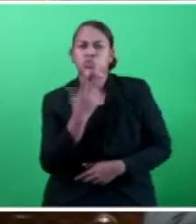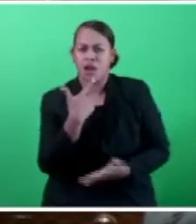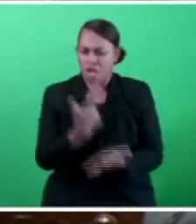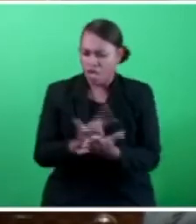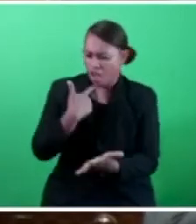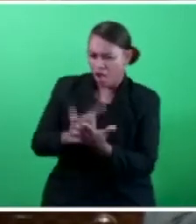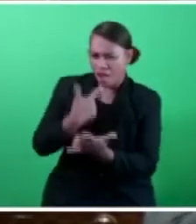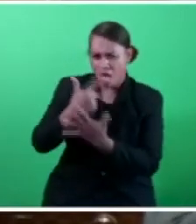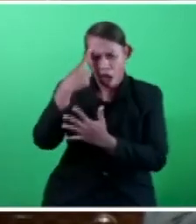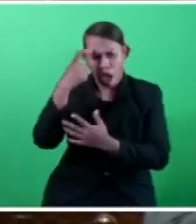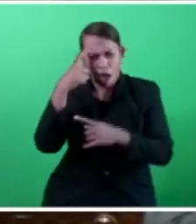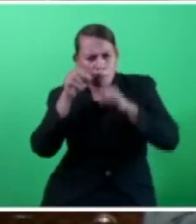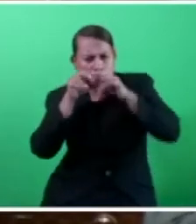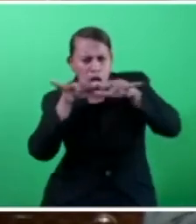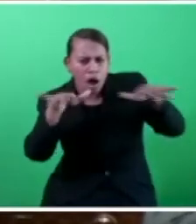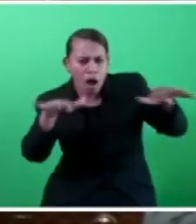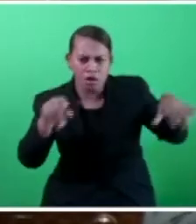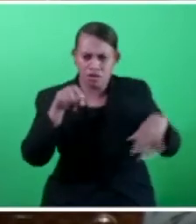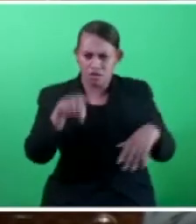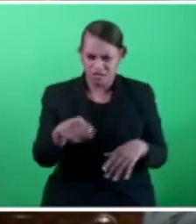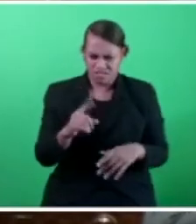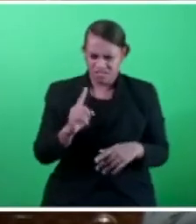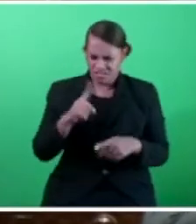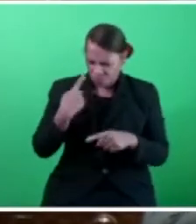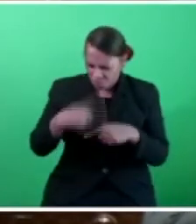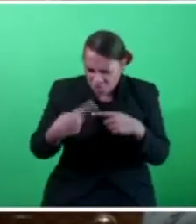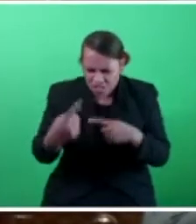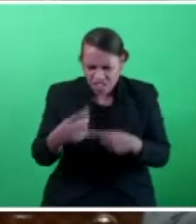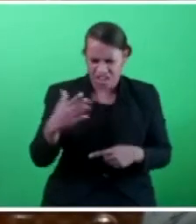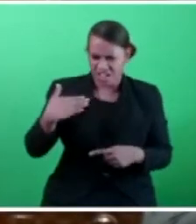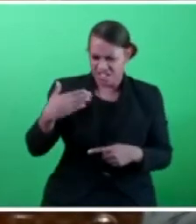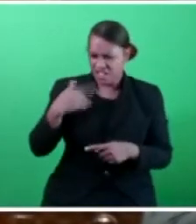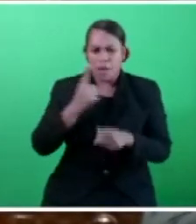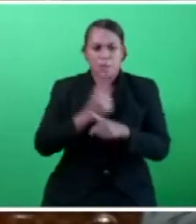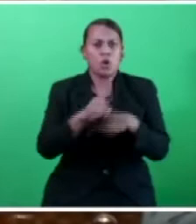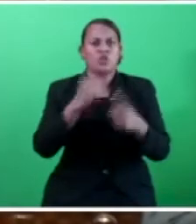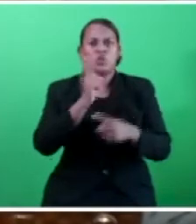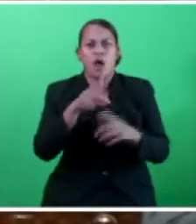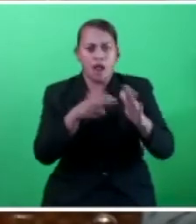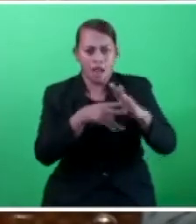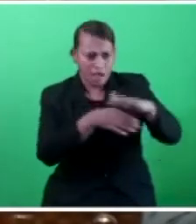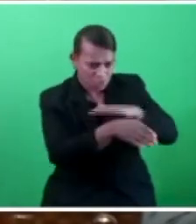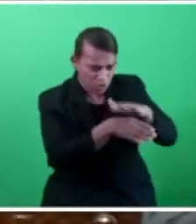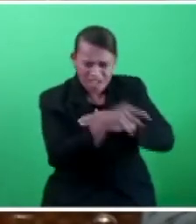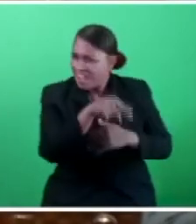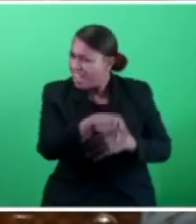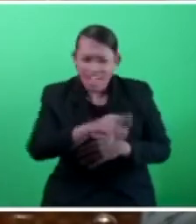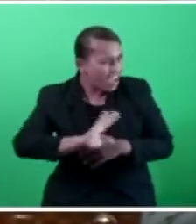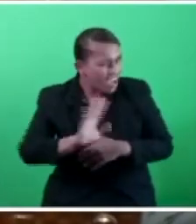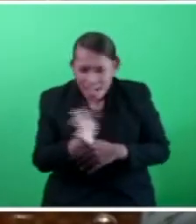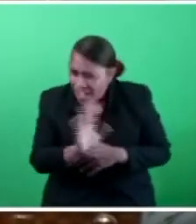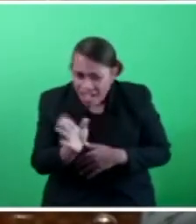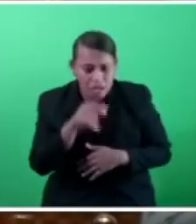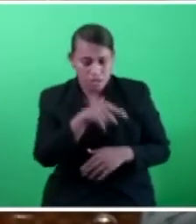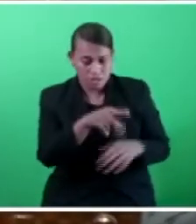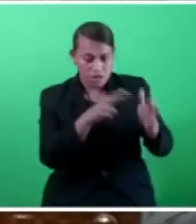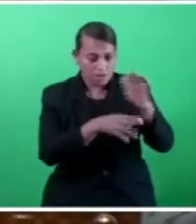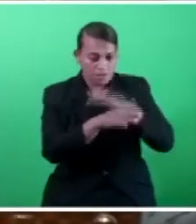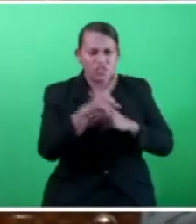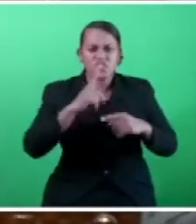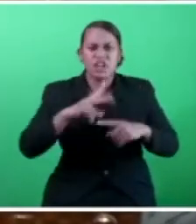spread about our ongoing preparations at Naboo Hospital. There are no planes, Honourable Speaker, of COVID-19